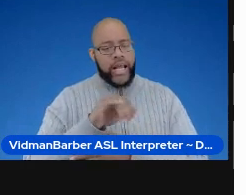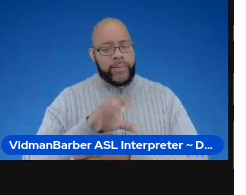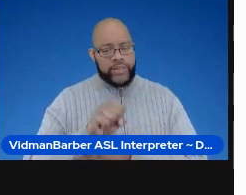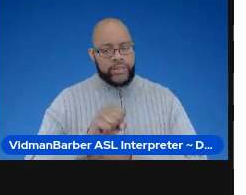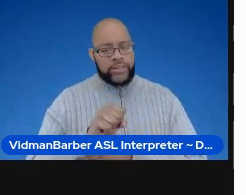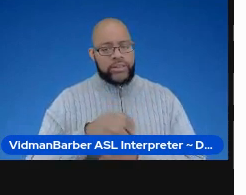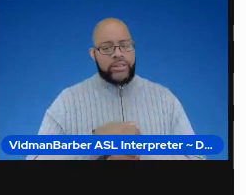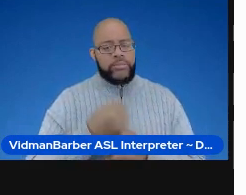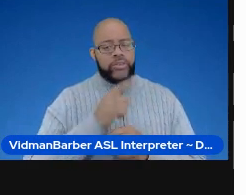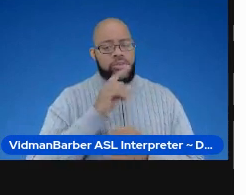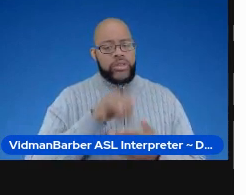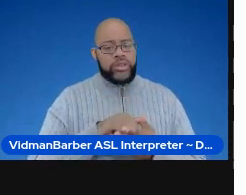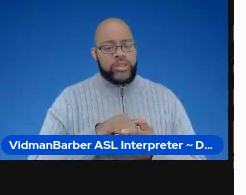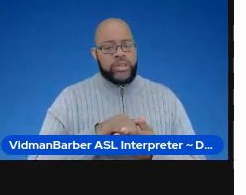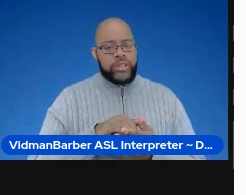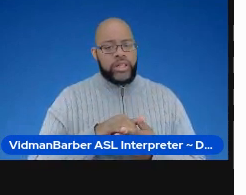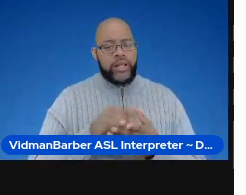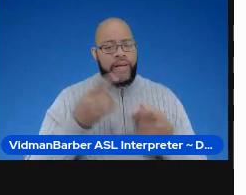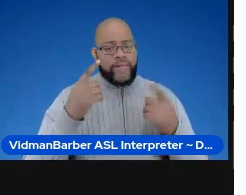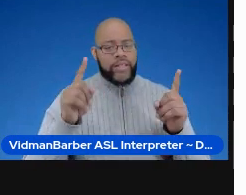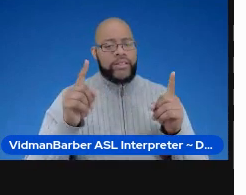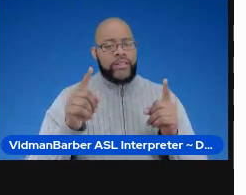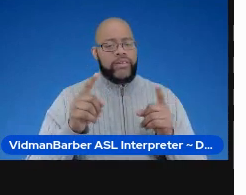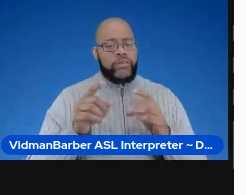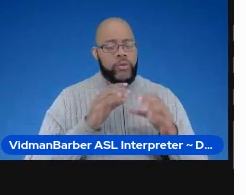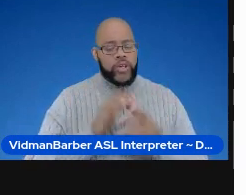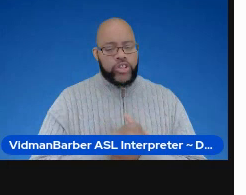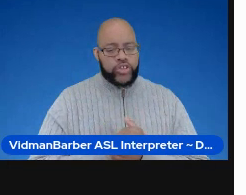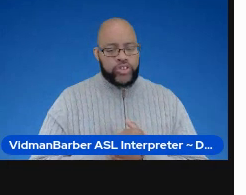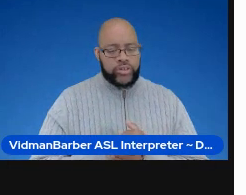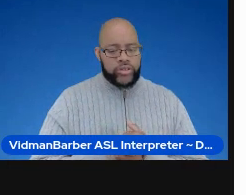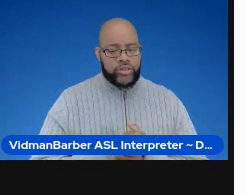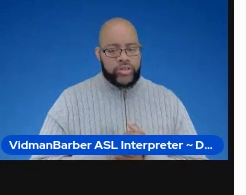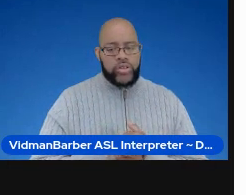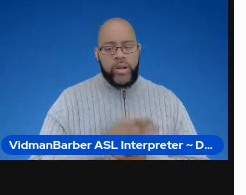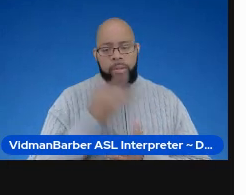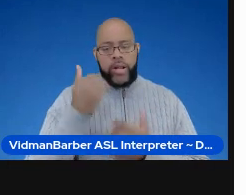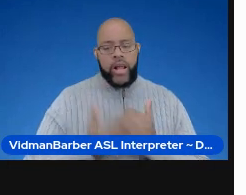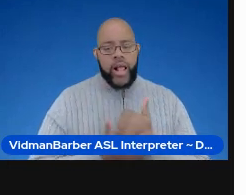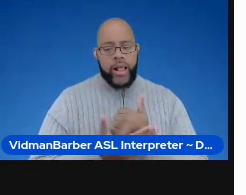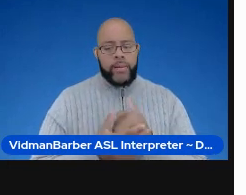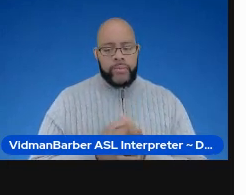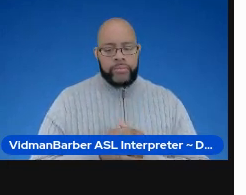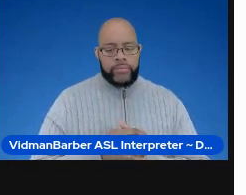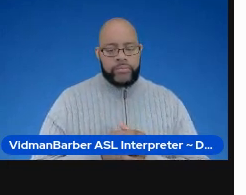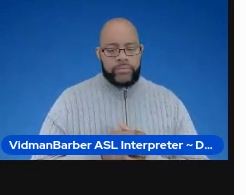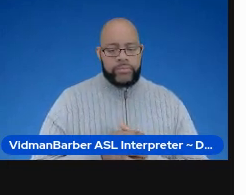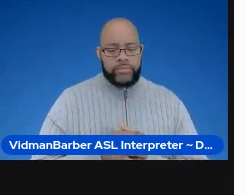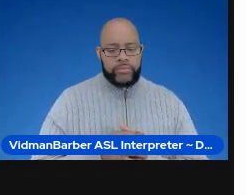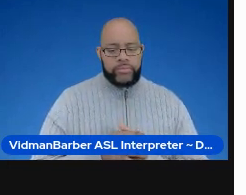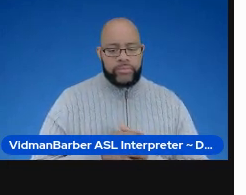to ensure effective communication to better help our community.